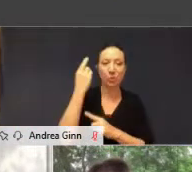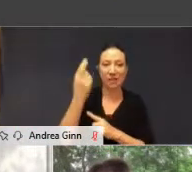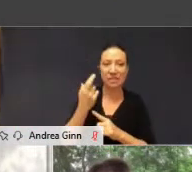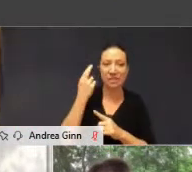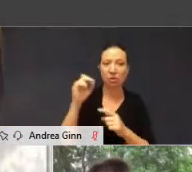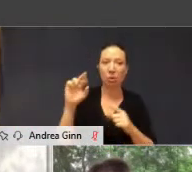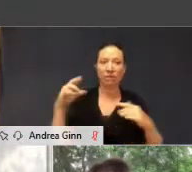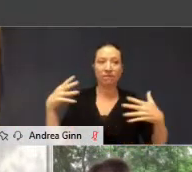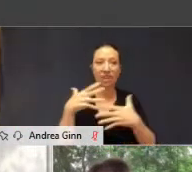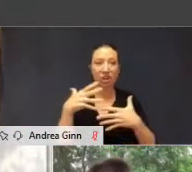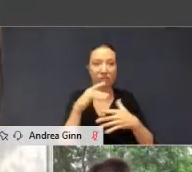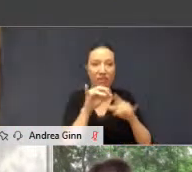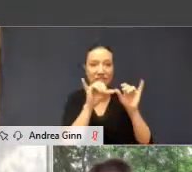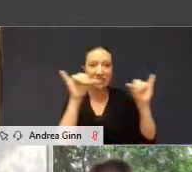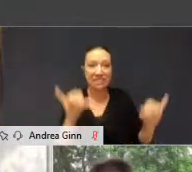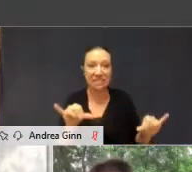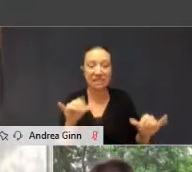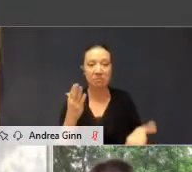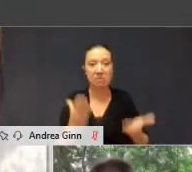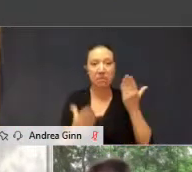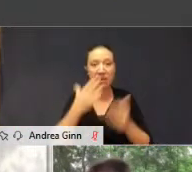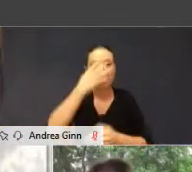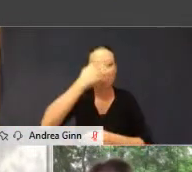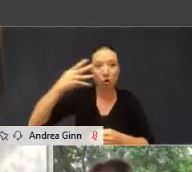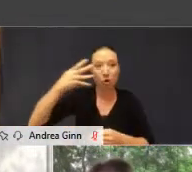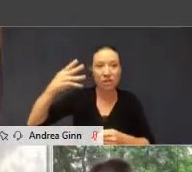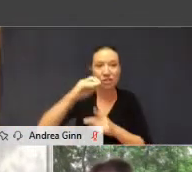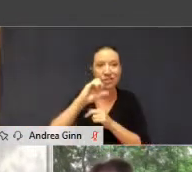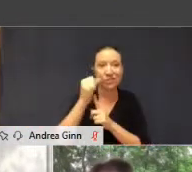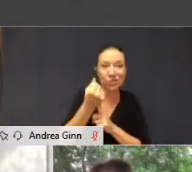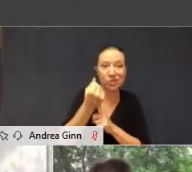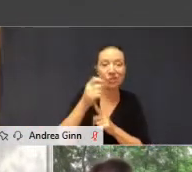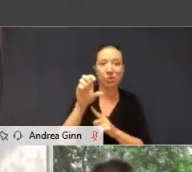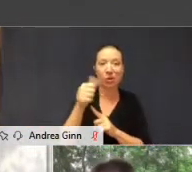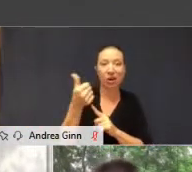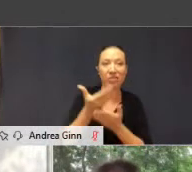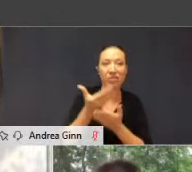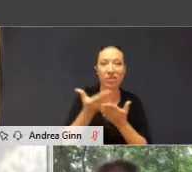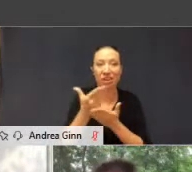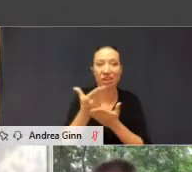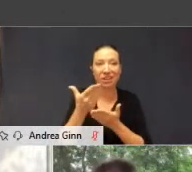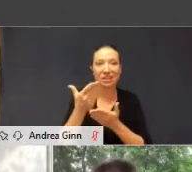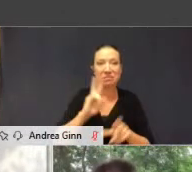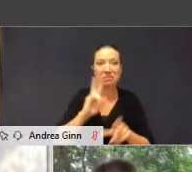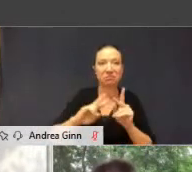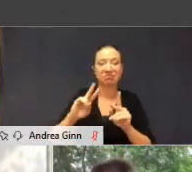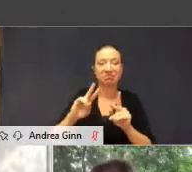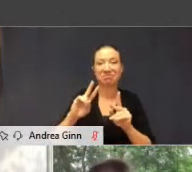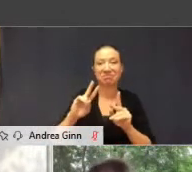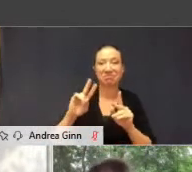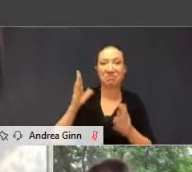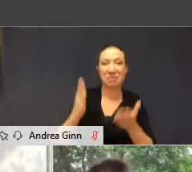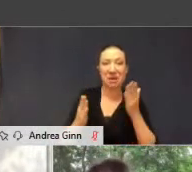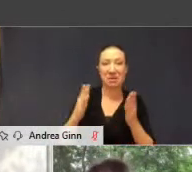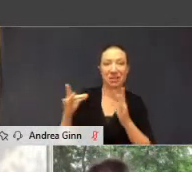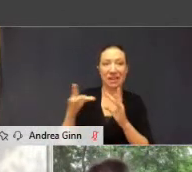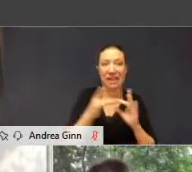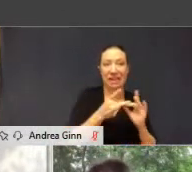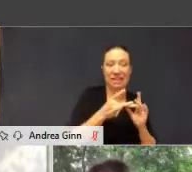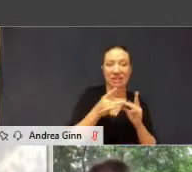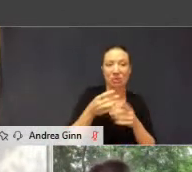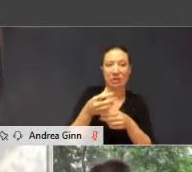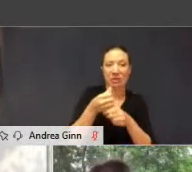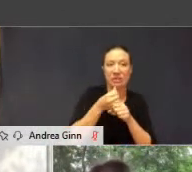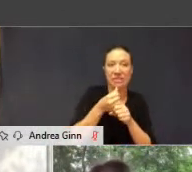their immigration status or any other stigmas or stereotypes associated with receiving these benefits. And of